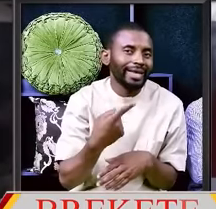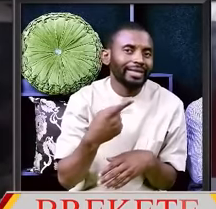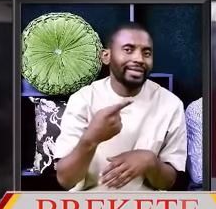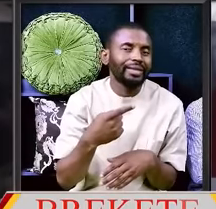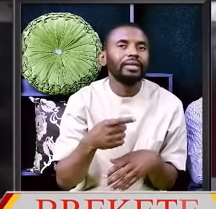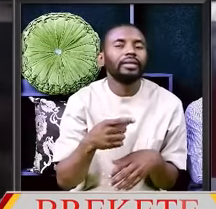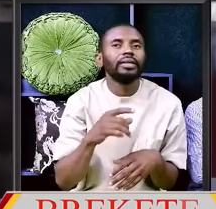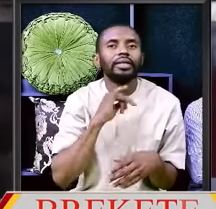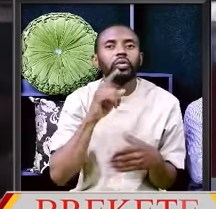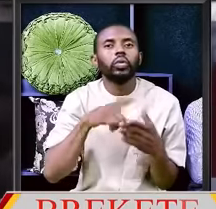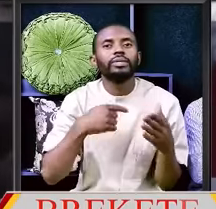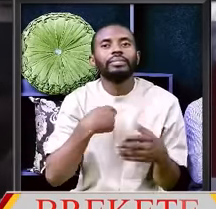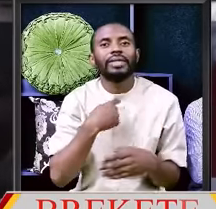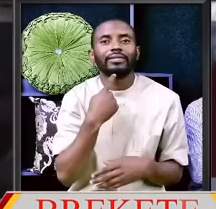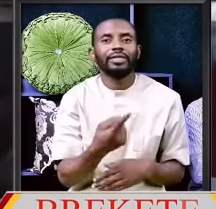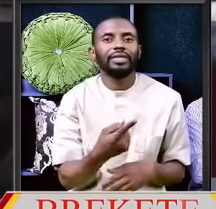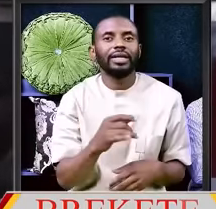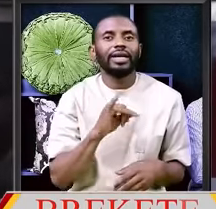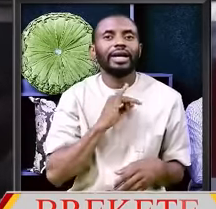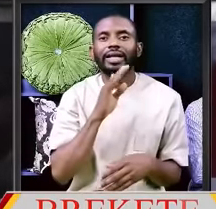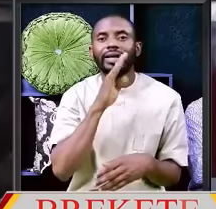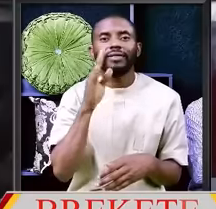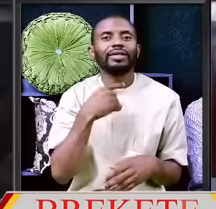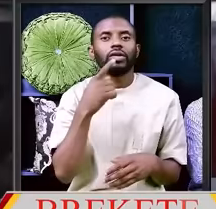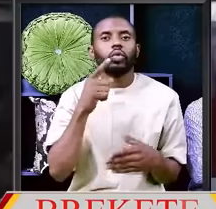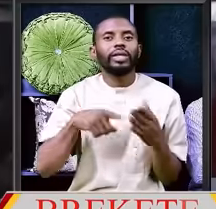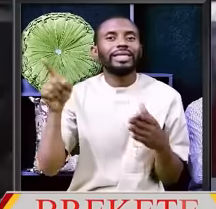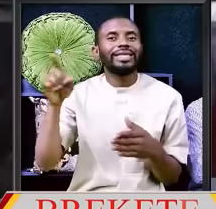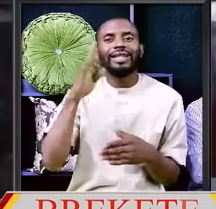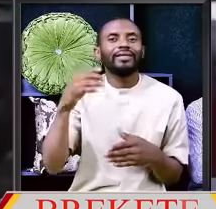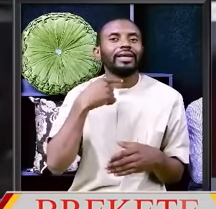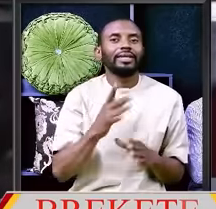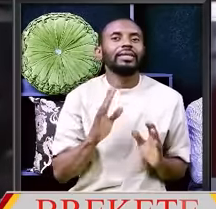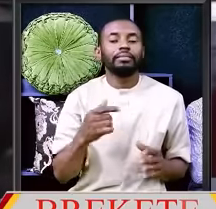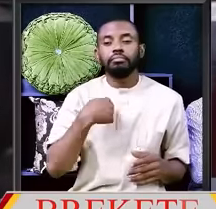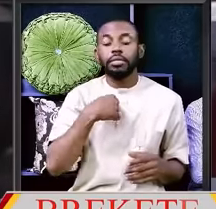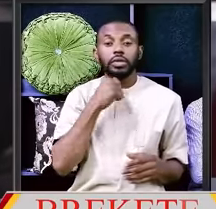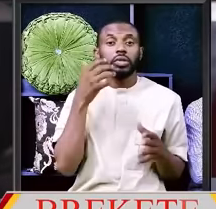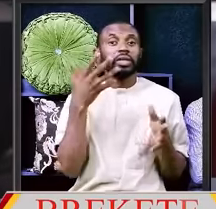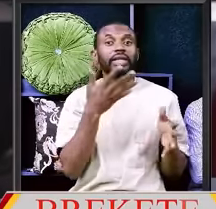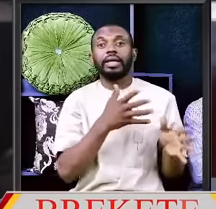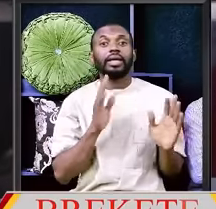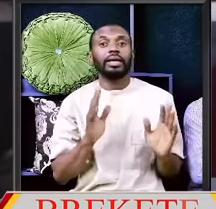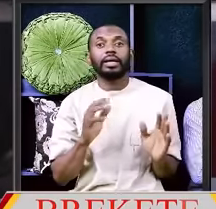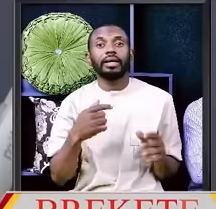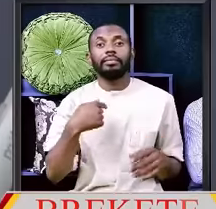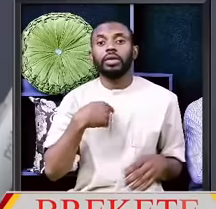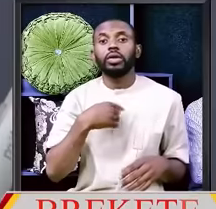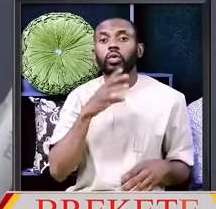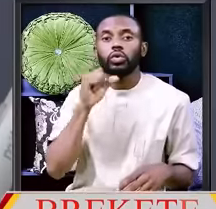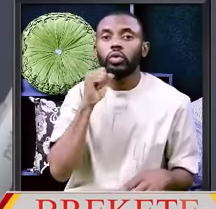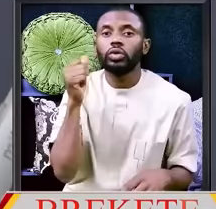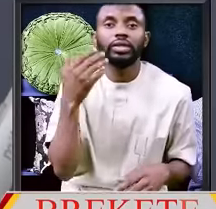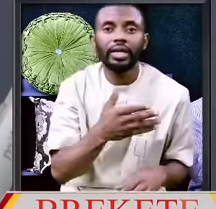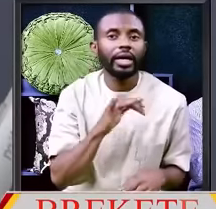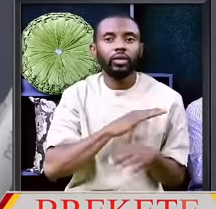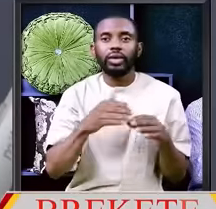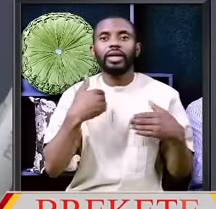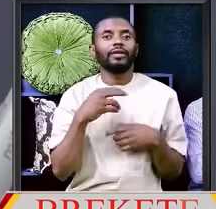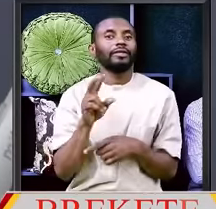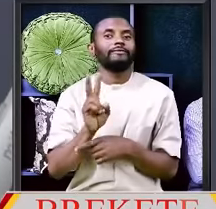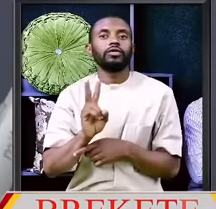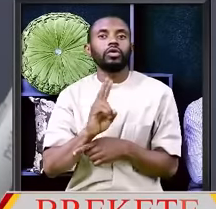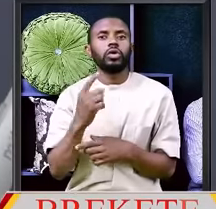saying, I'm not saying what he never said. But I was not there, and I didn't know. I don't have the video.